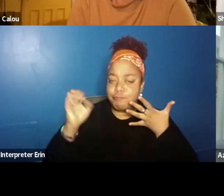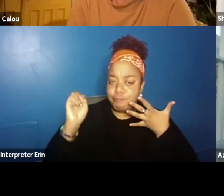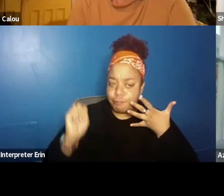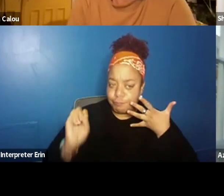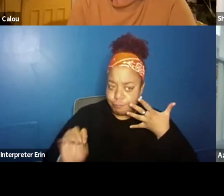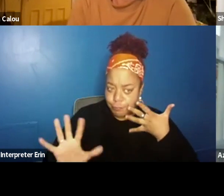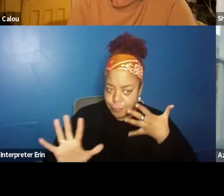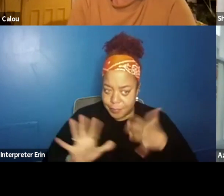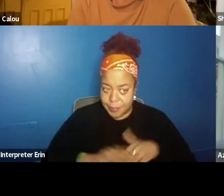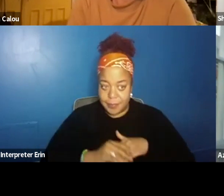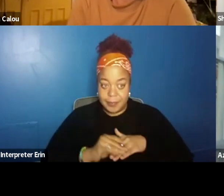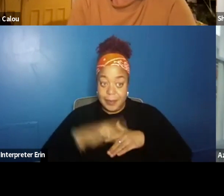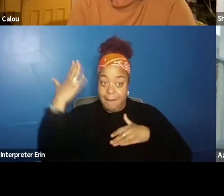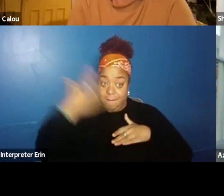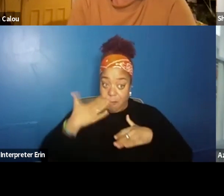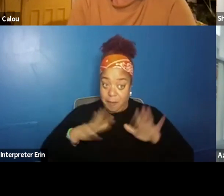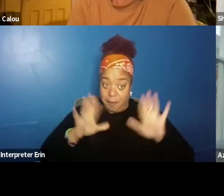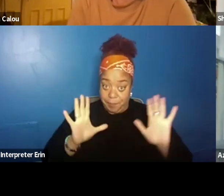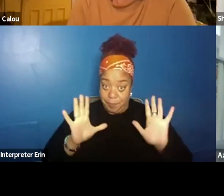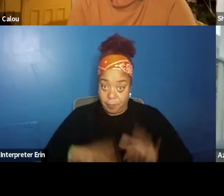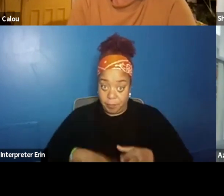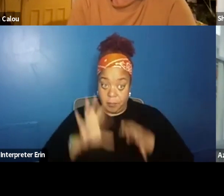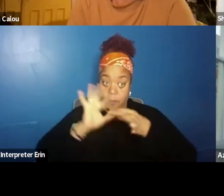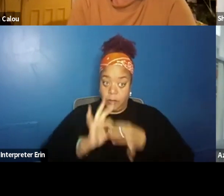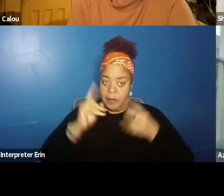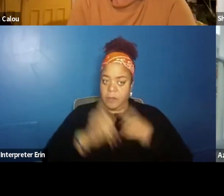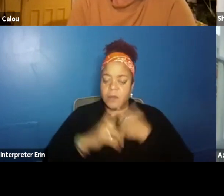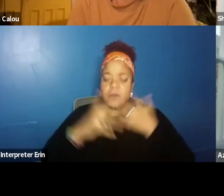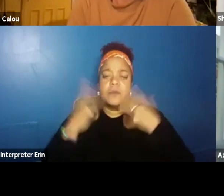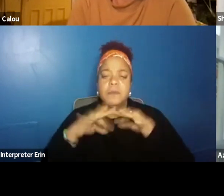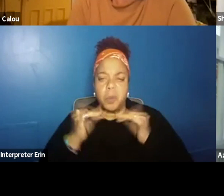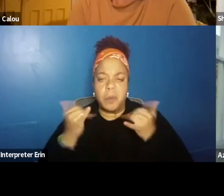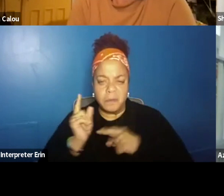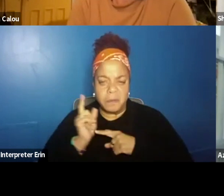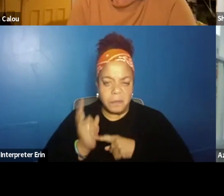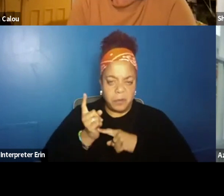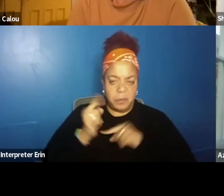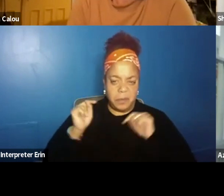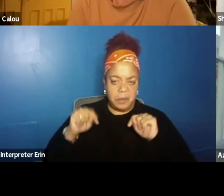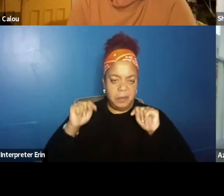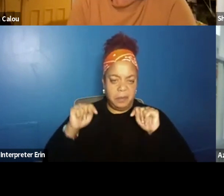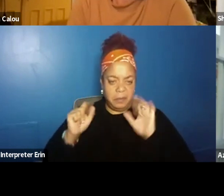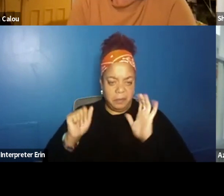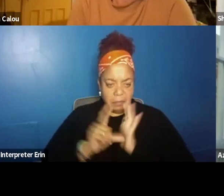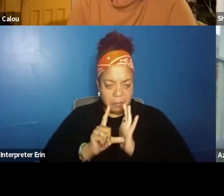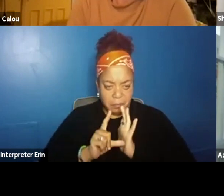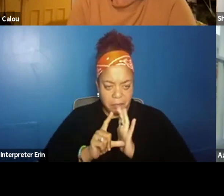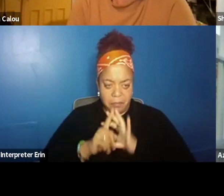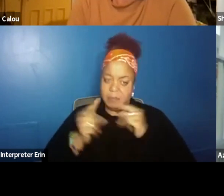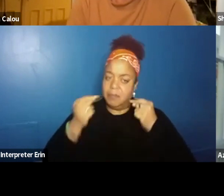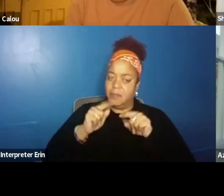most salient specifically is really in alignment with what my two colleagues panelists have